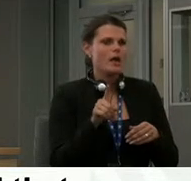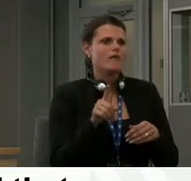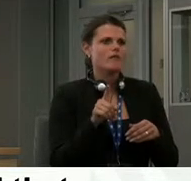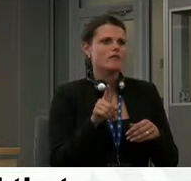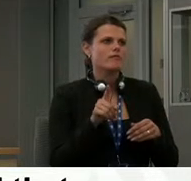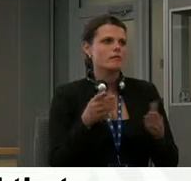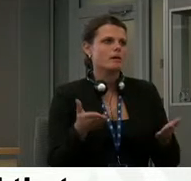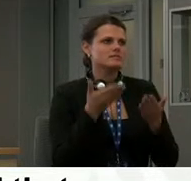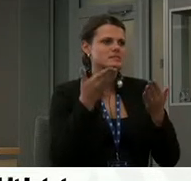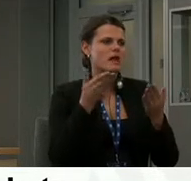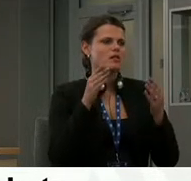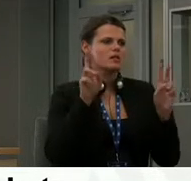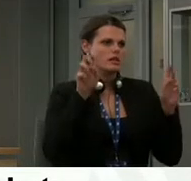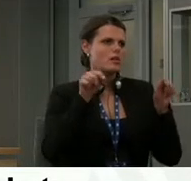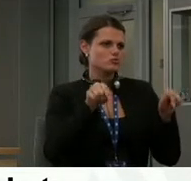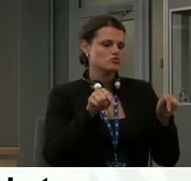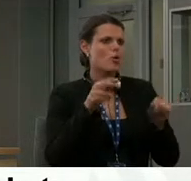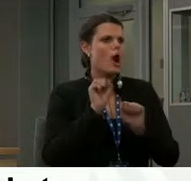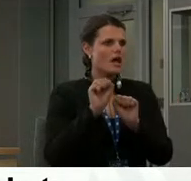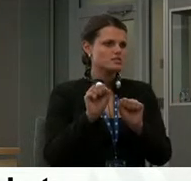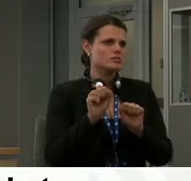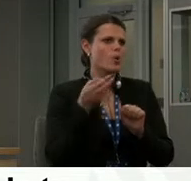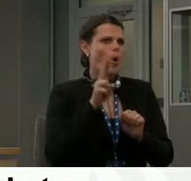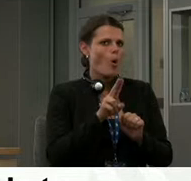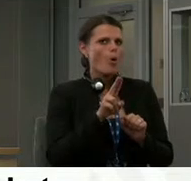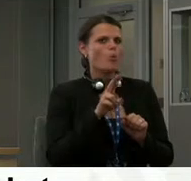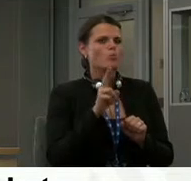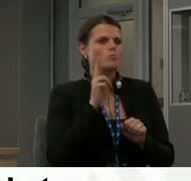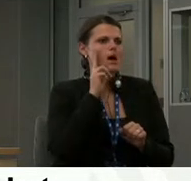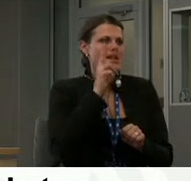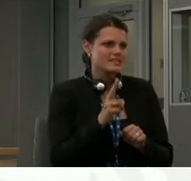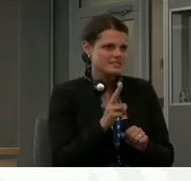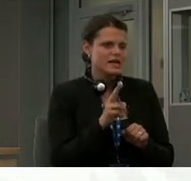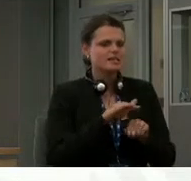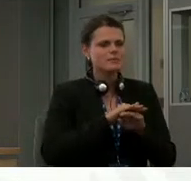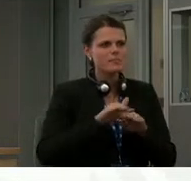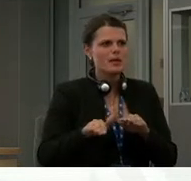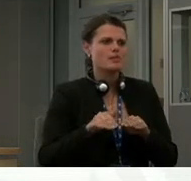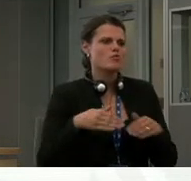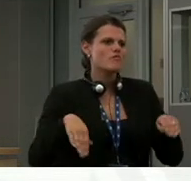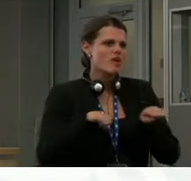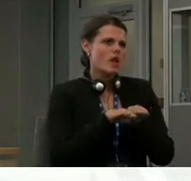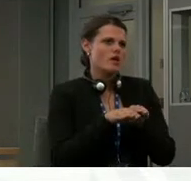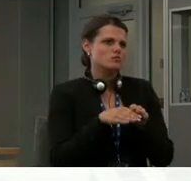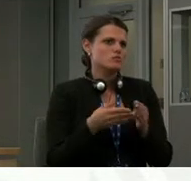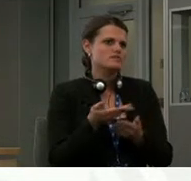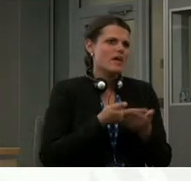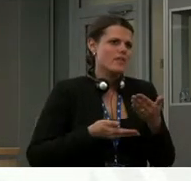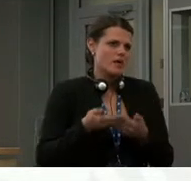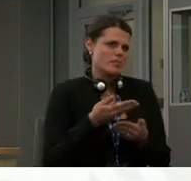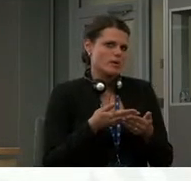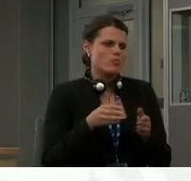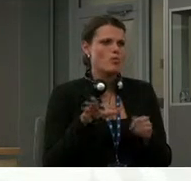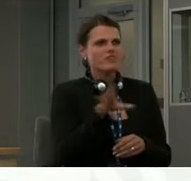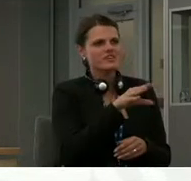promote, to protect, and to ensure the full and equal enjoyment